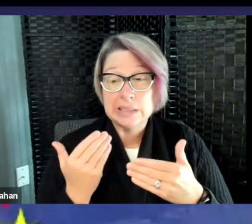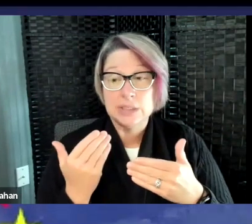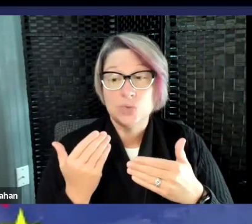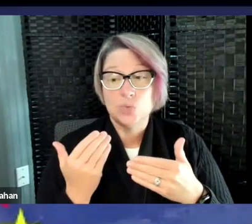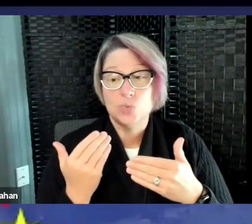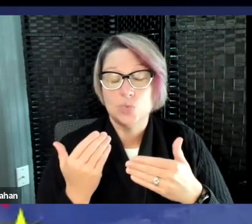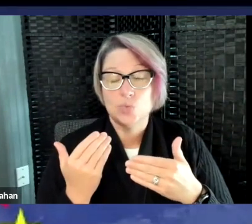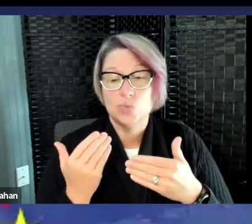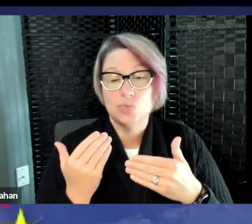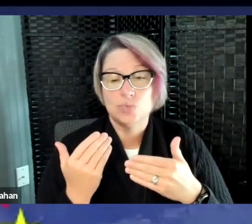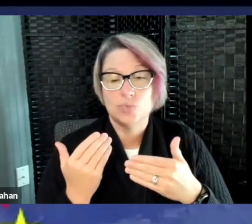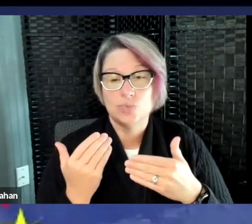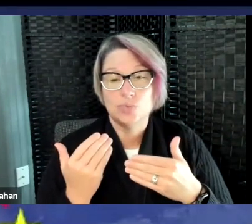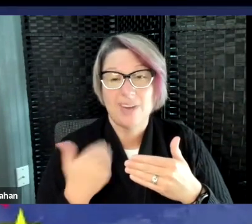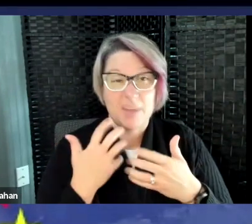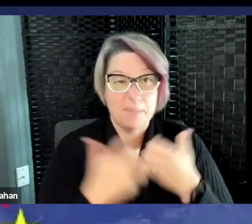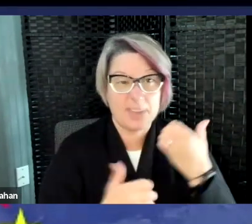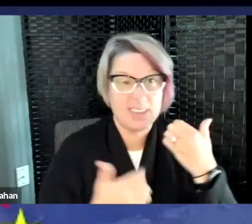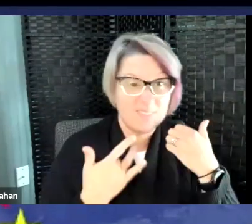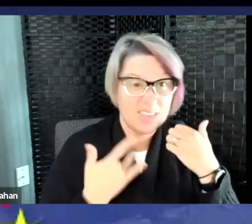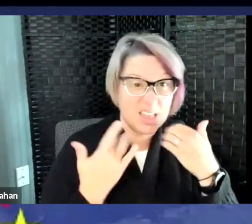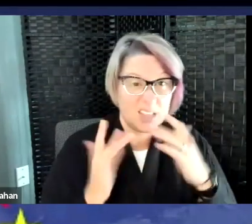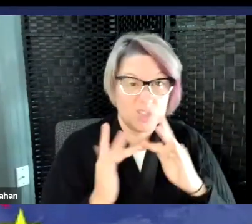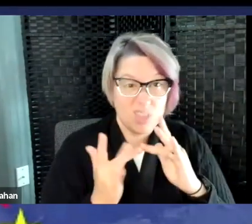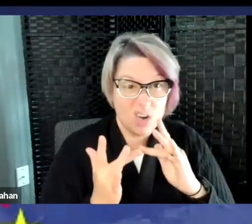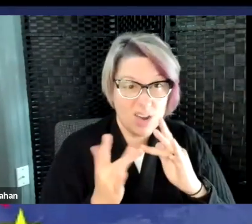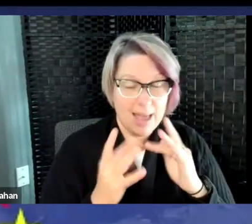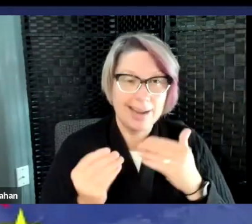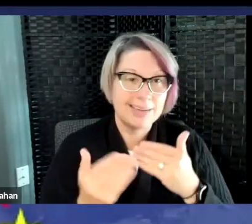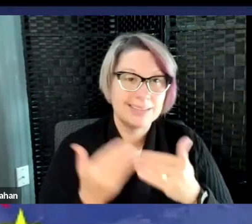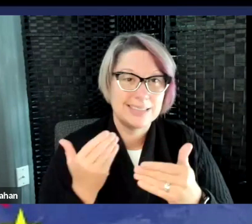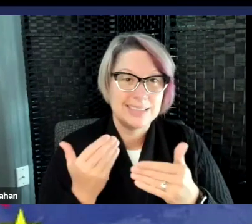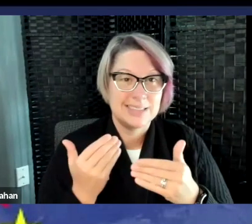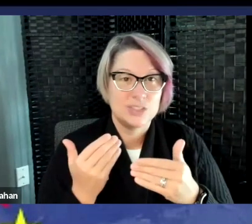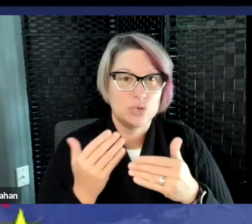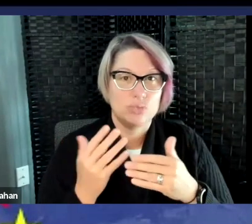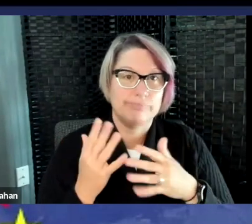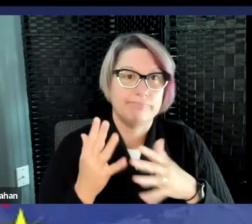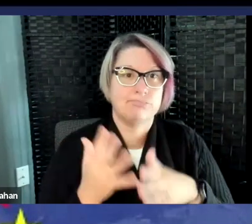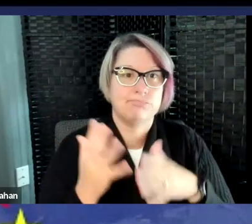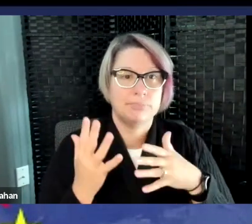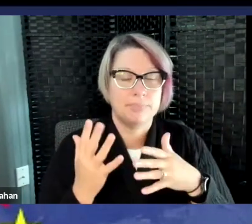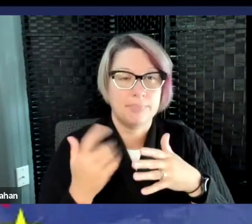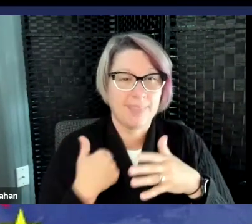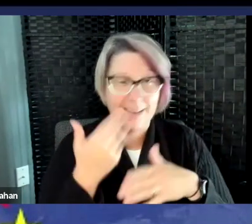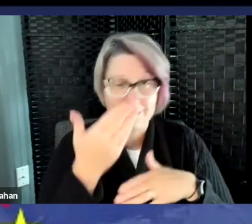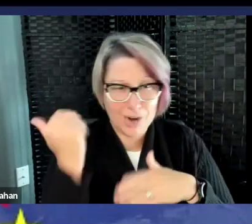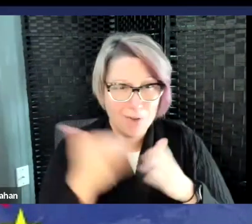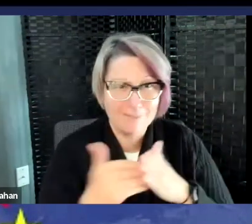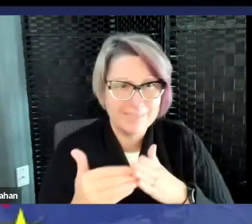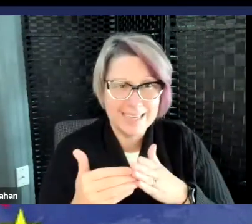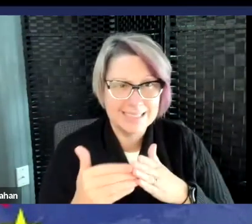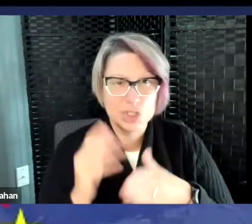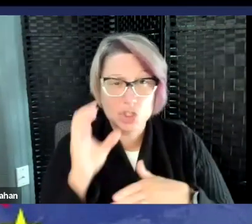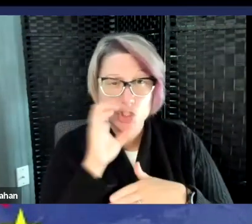and, have mean feelings on the internet, and it's easy to leave things. I forget this all the time. I forget about search history all